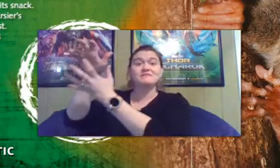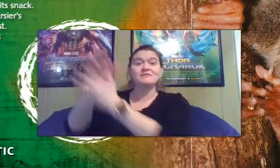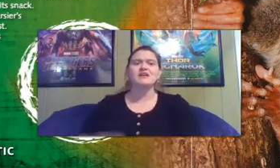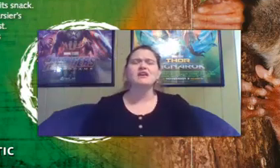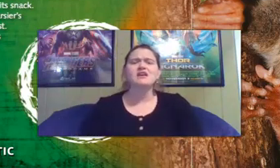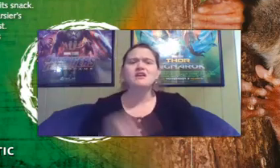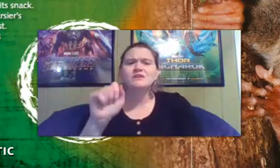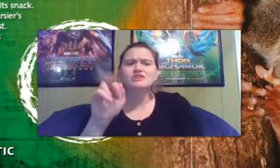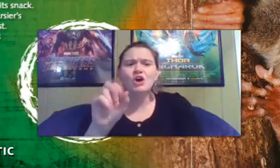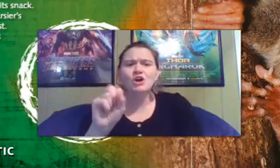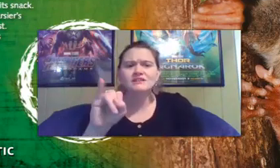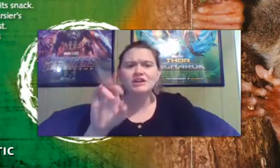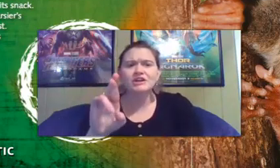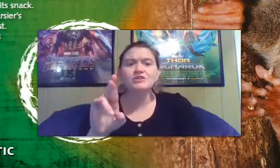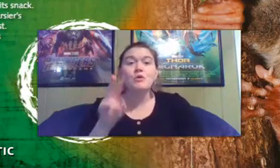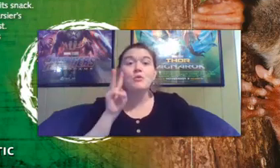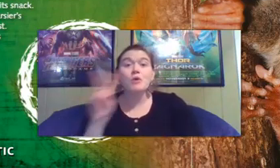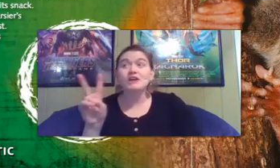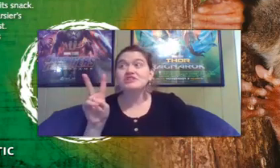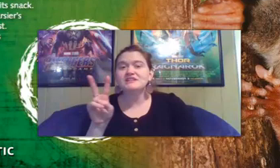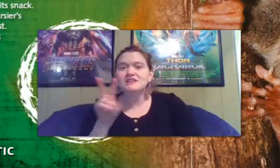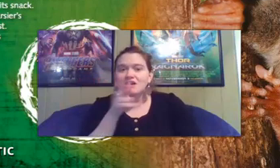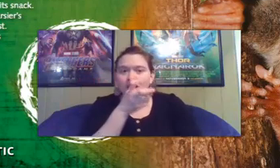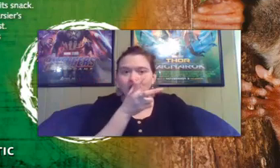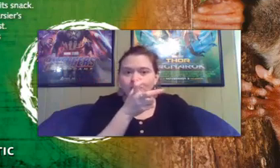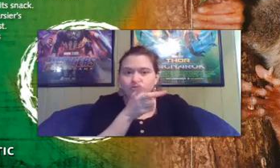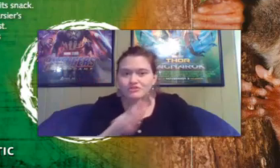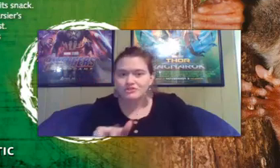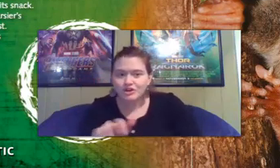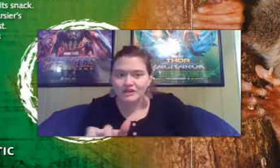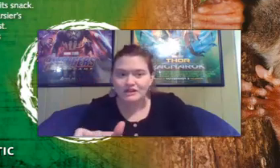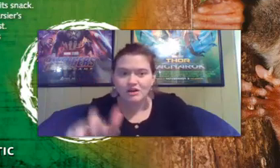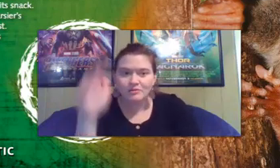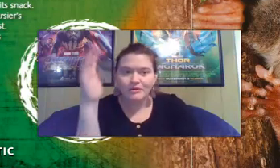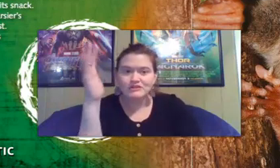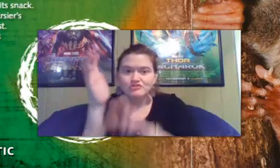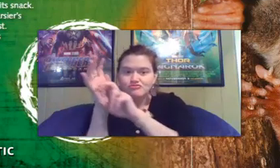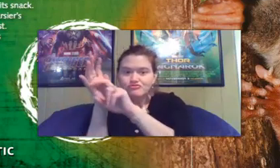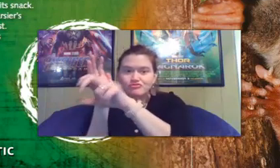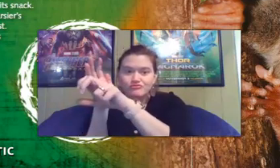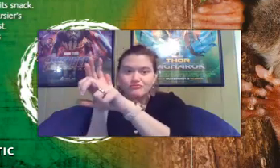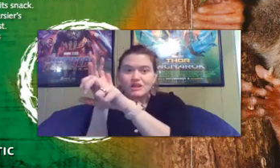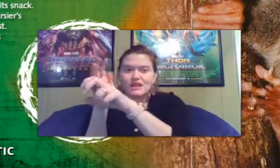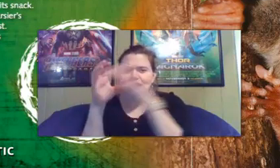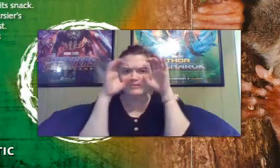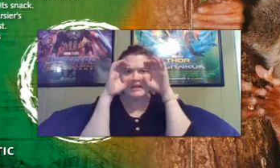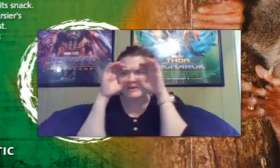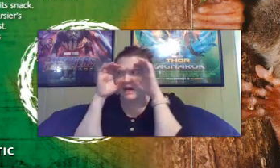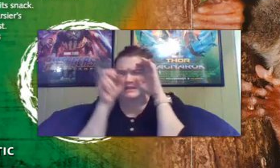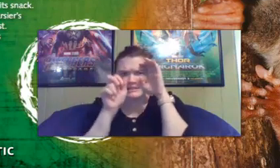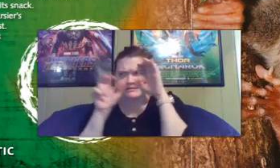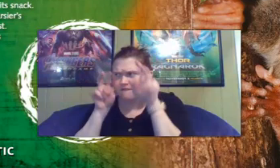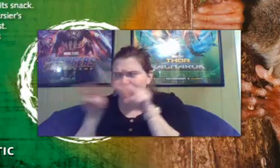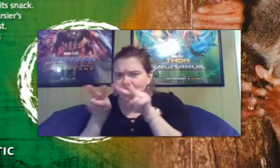clouds. The tarsier watches a cockroach scurrying along a branch. Its